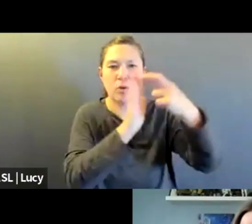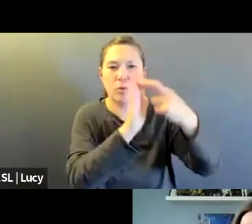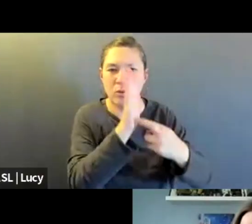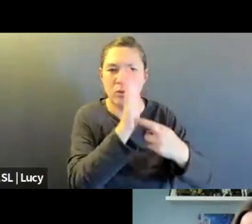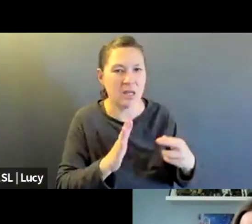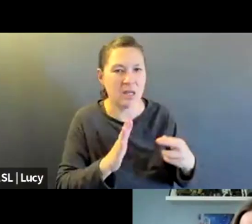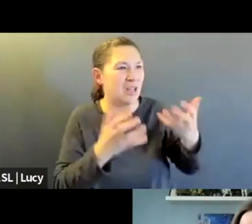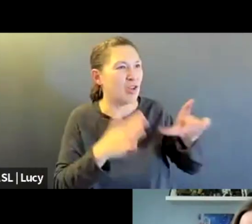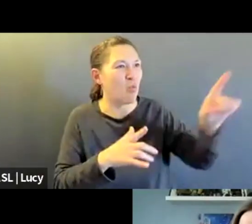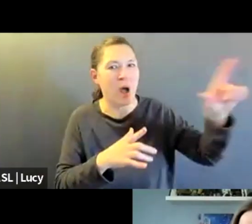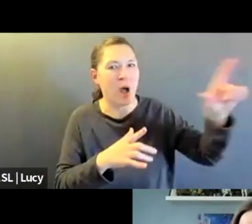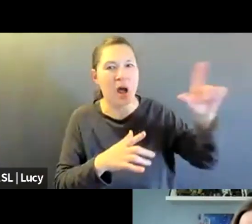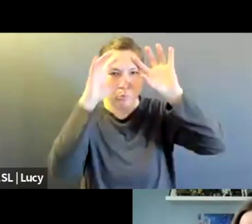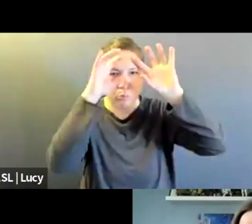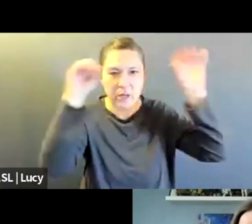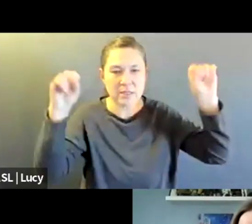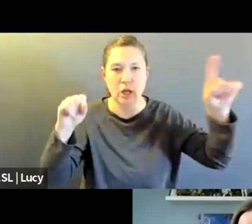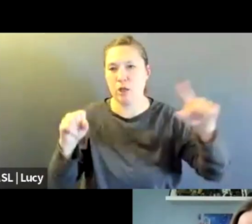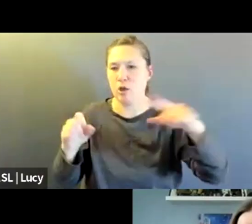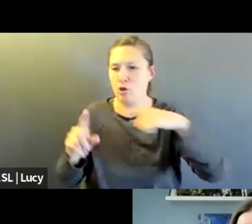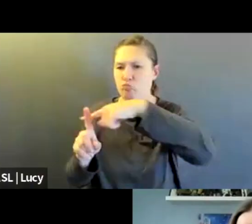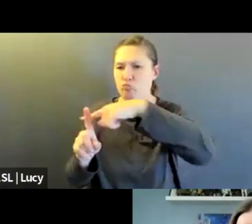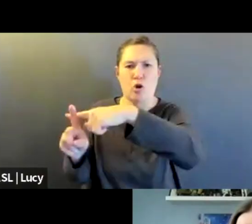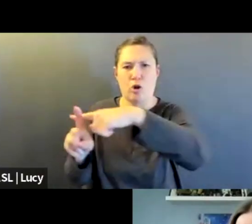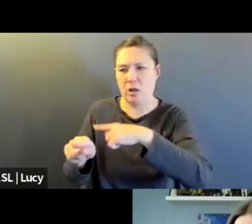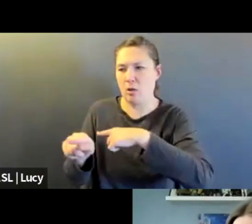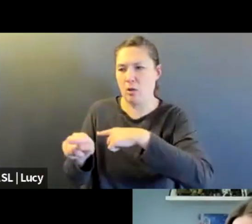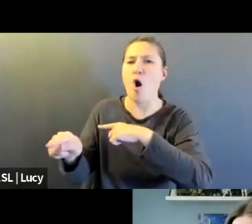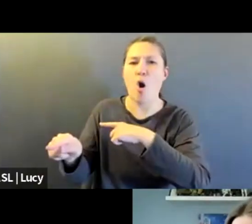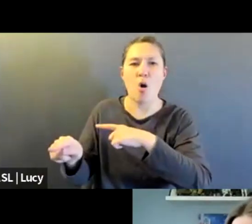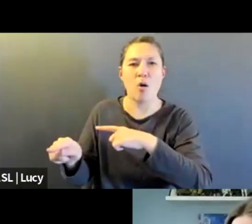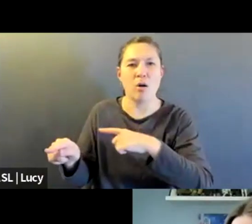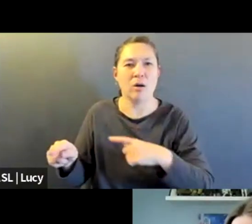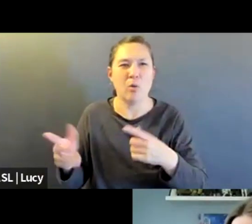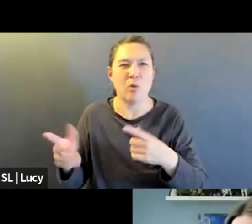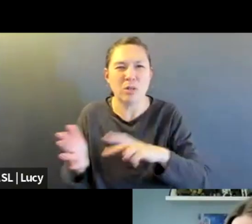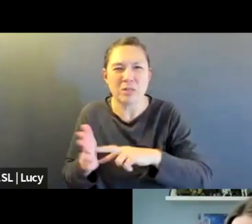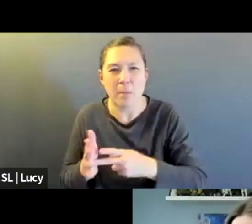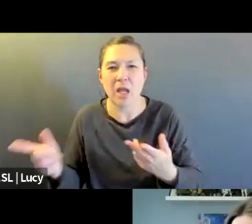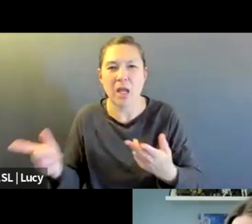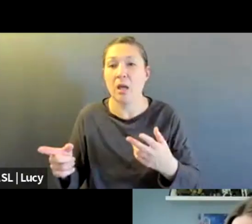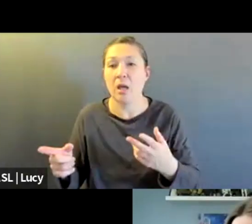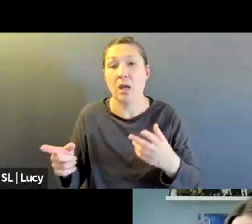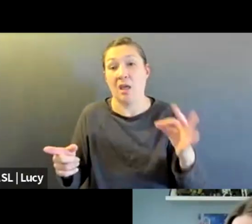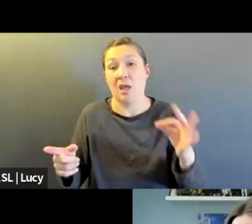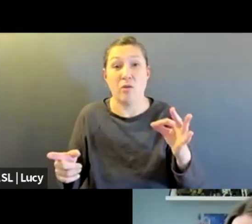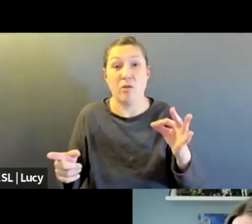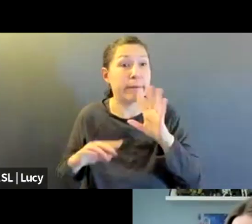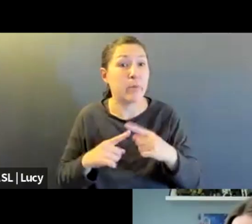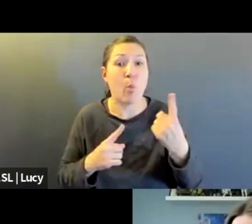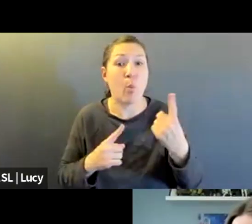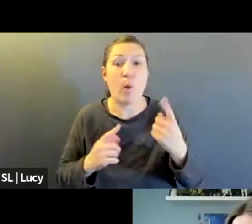are saying like, okay, well, this one person show about growing up, trans in Oklahoma, we're not going to produce